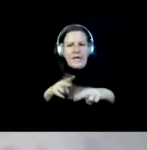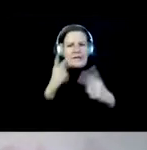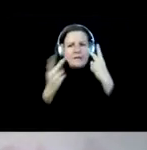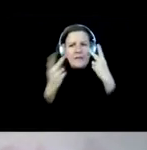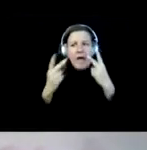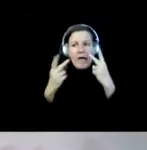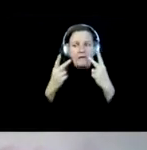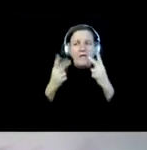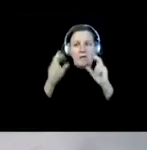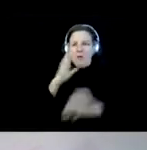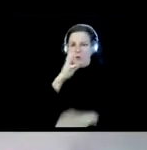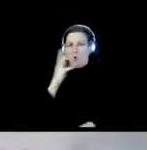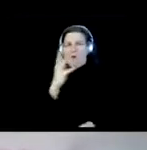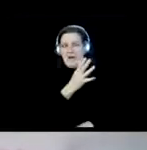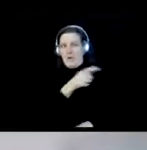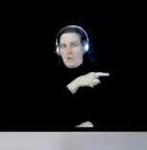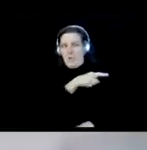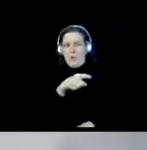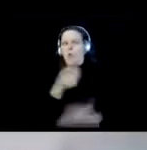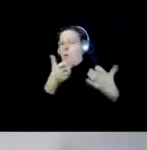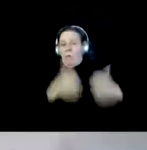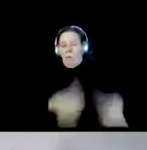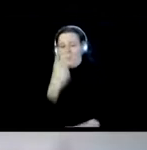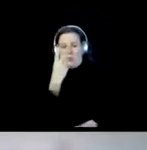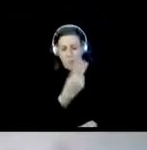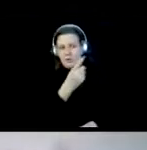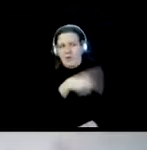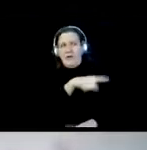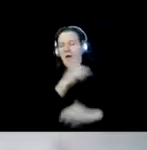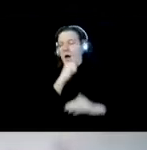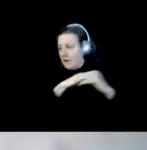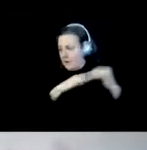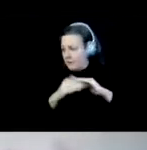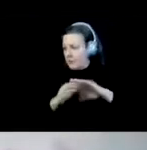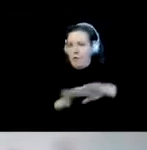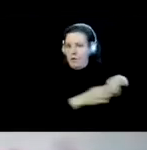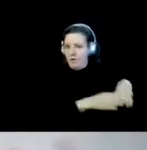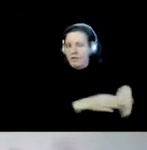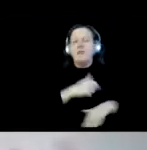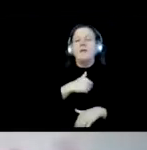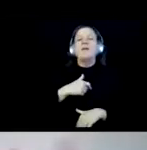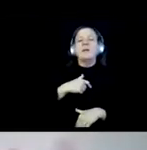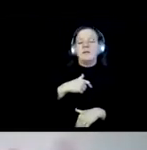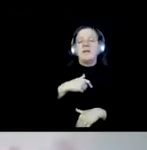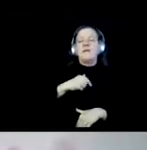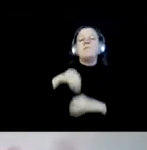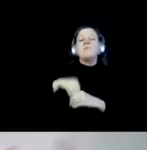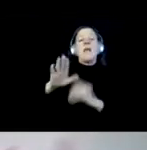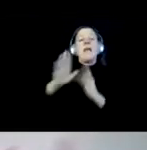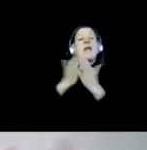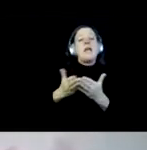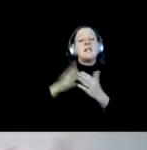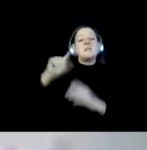everything that we don't want to look at or that's uncomfortable or in his book, The Unbearable Lightness